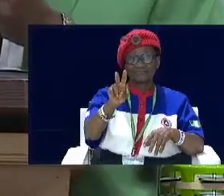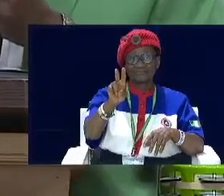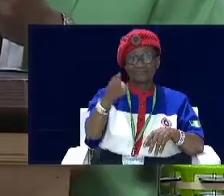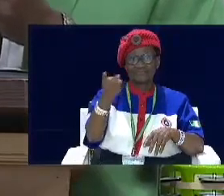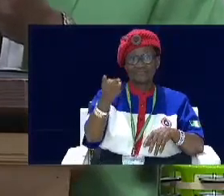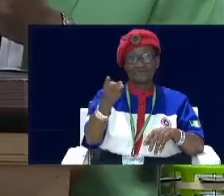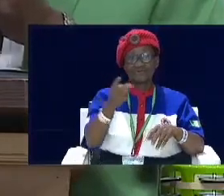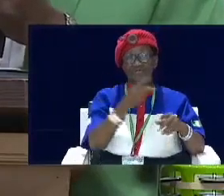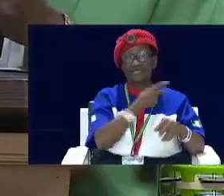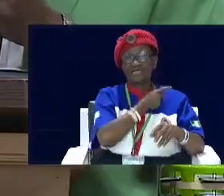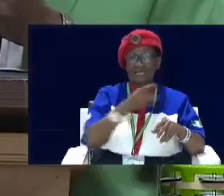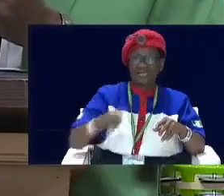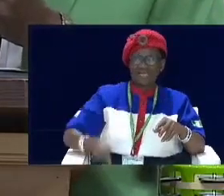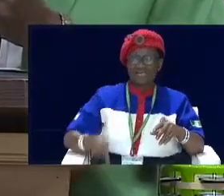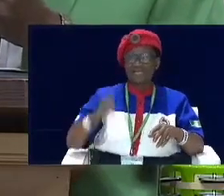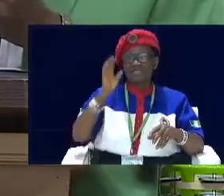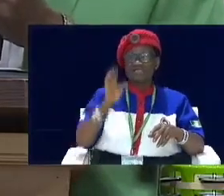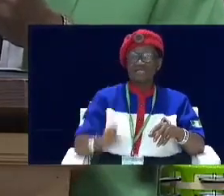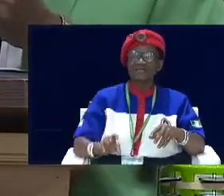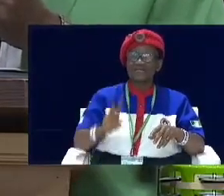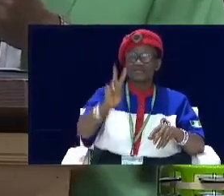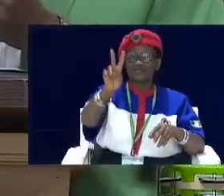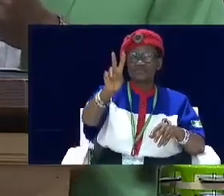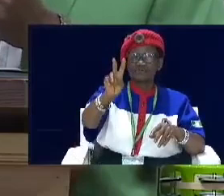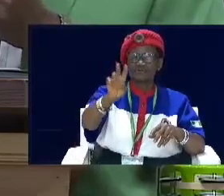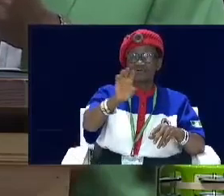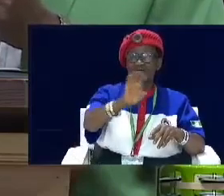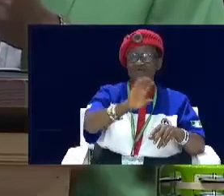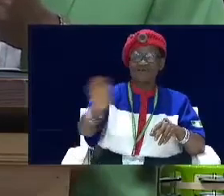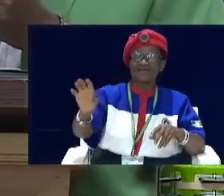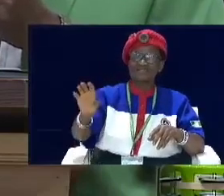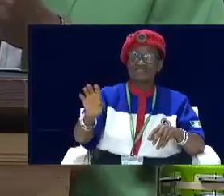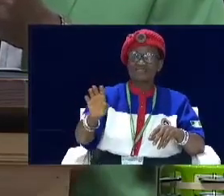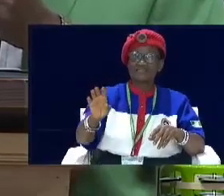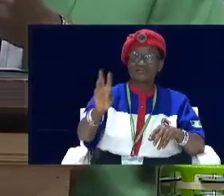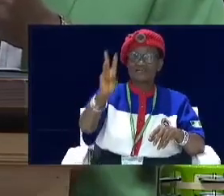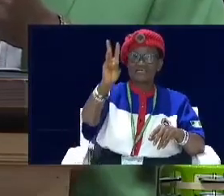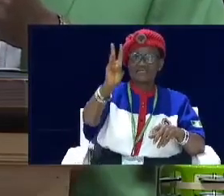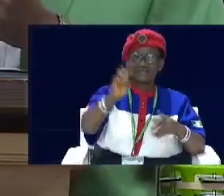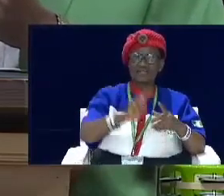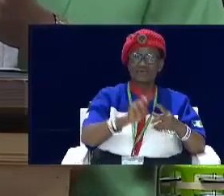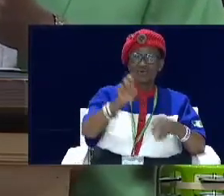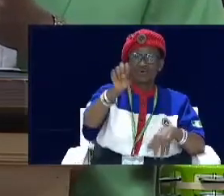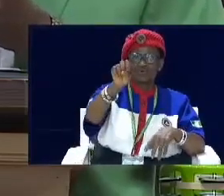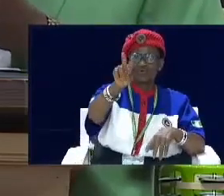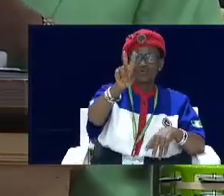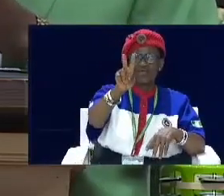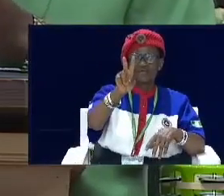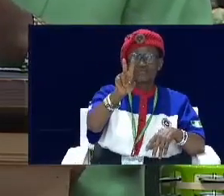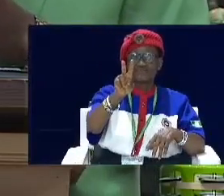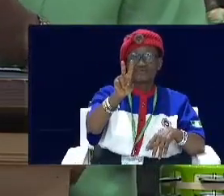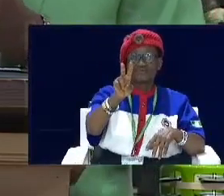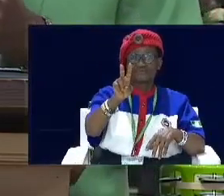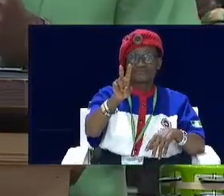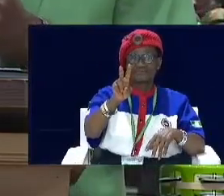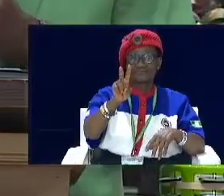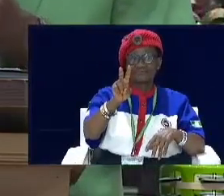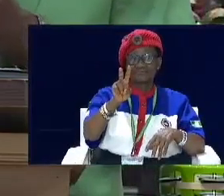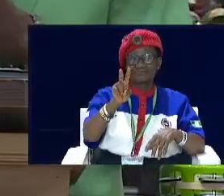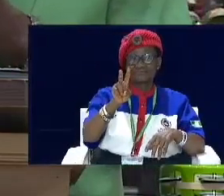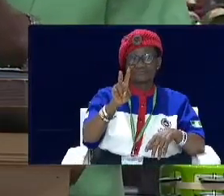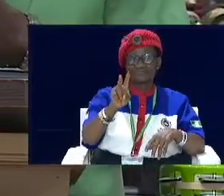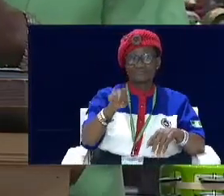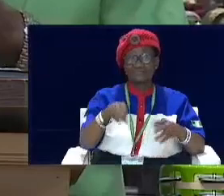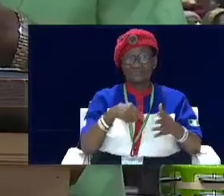2 Kings chapter 2 6 to 12 awon oba keji ori ikeji ese ikefa de ikejila.